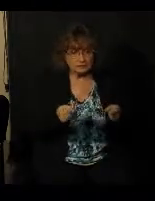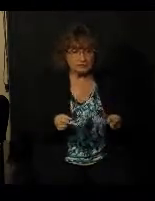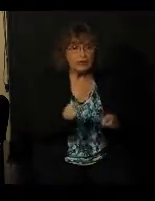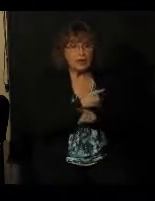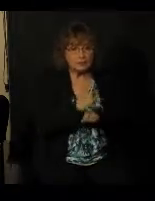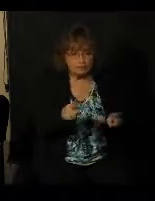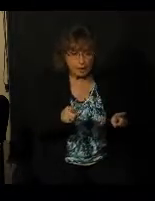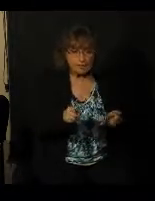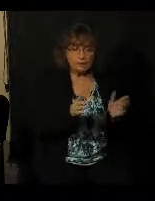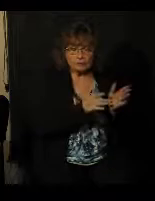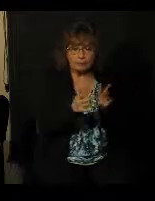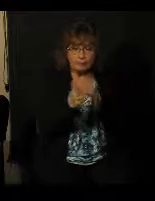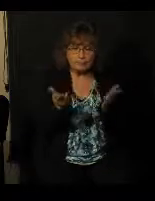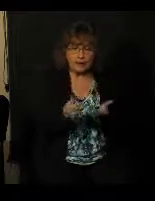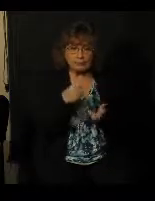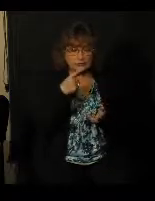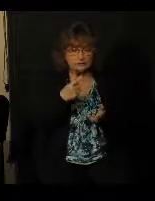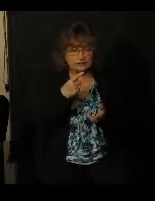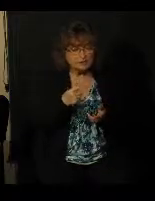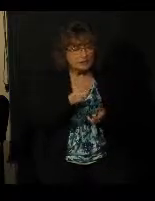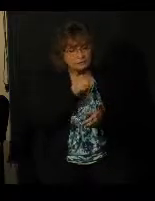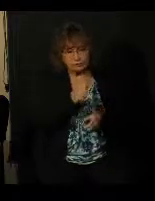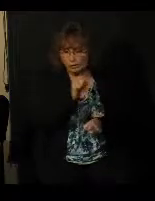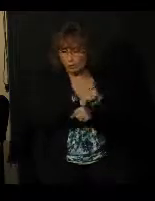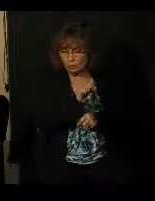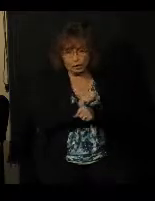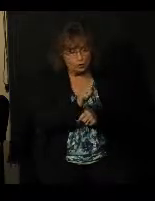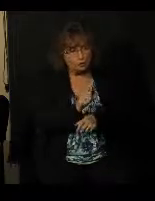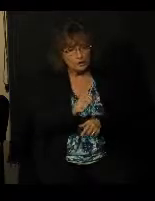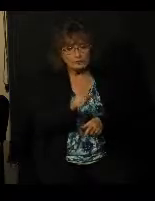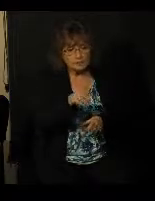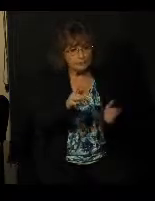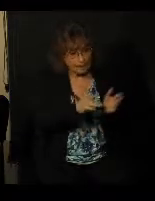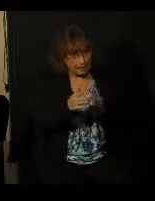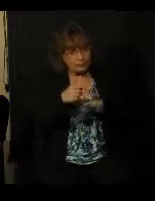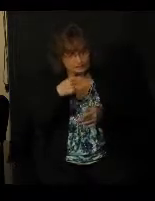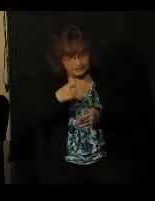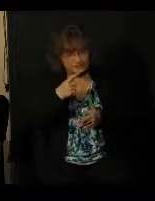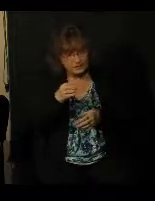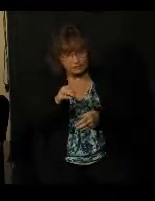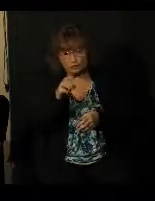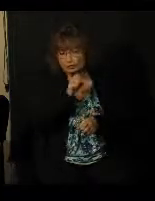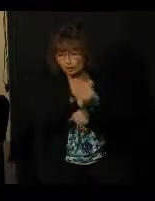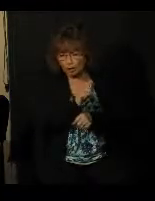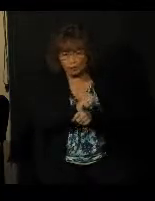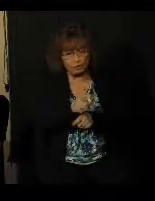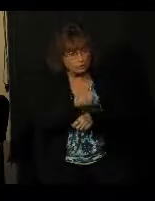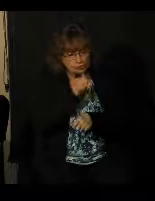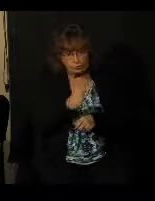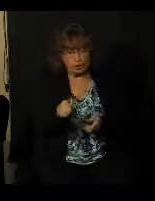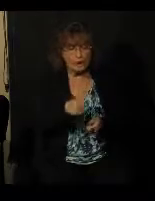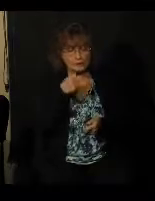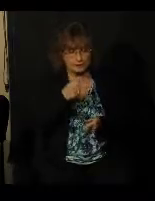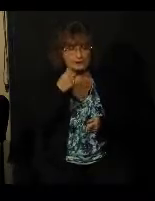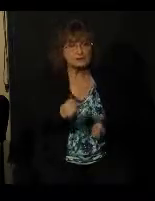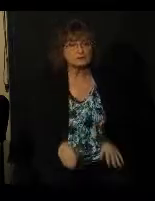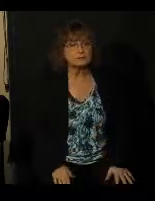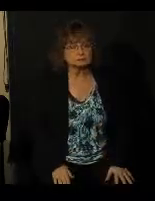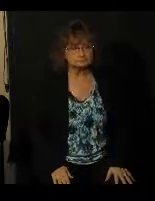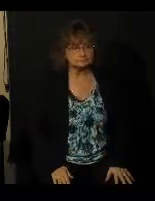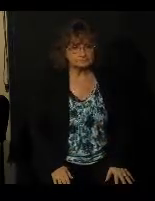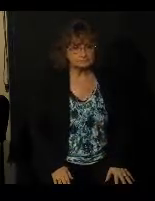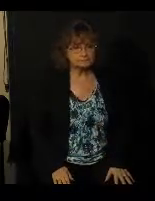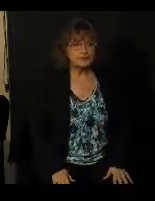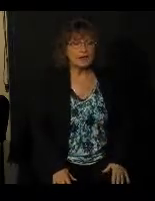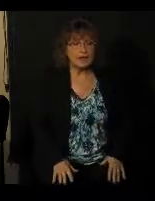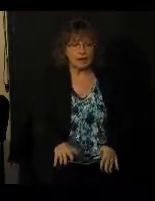That's what the Bible says. Am I right? That's what the Bible says. And God expects if we're healthy and